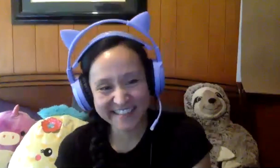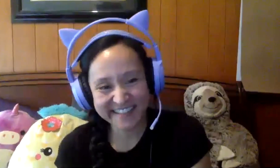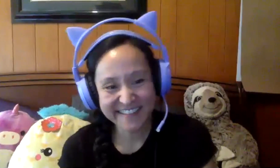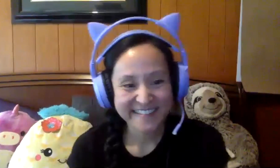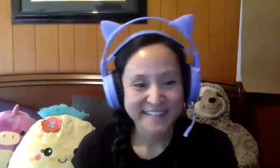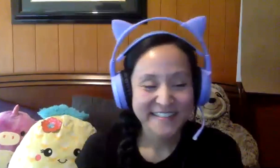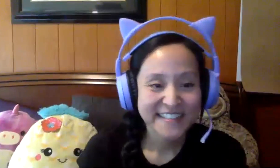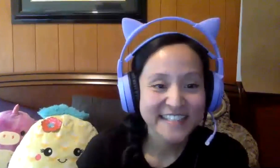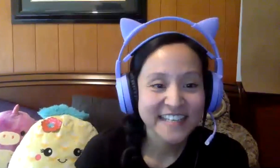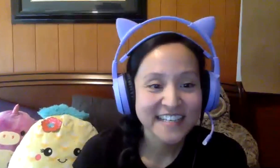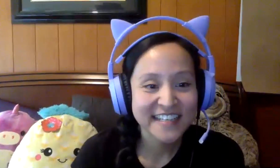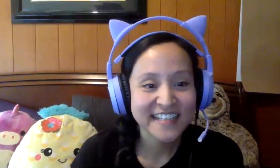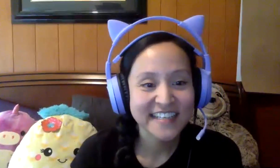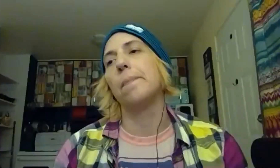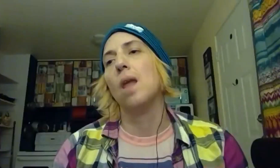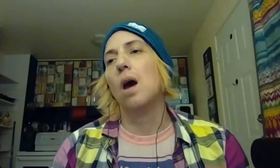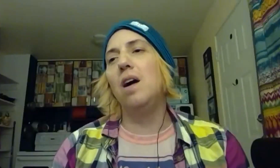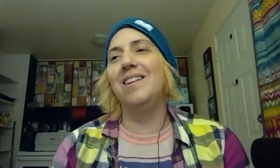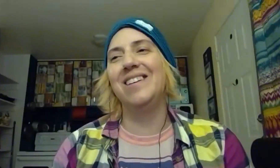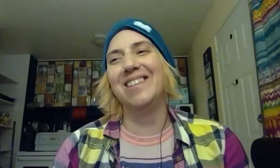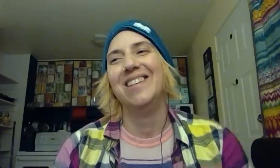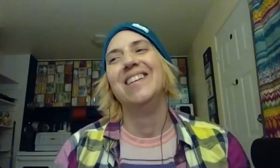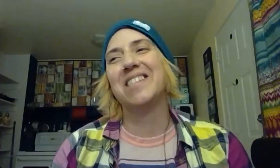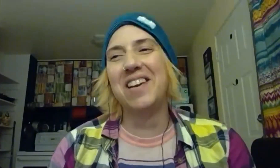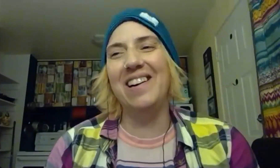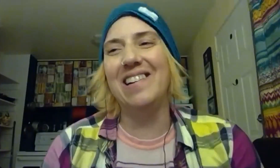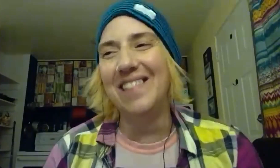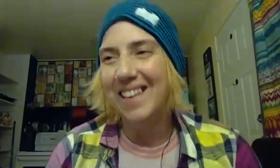I did community outreach. Okay.